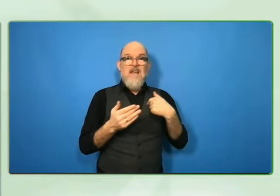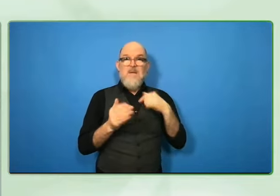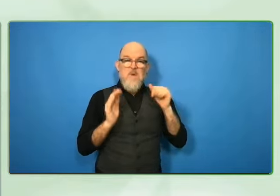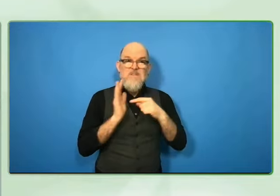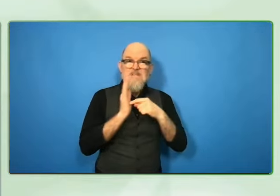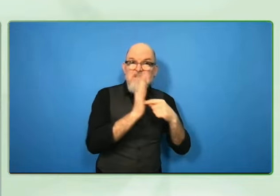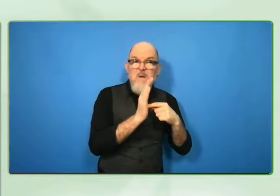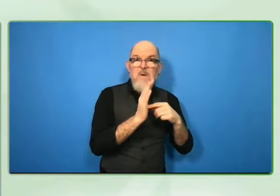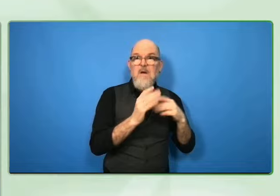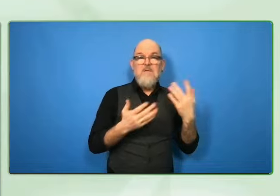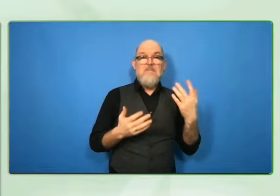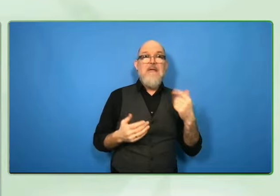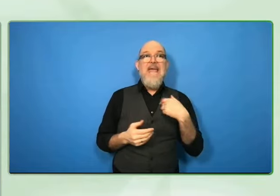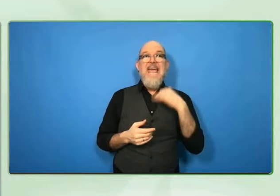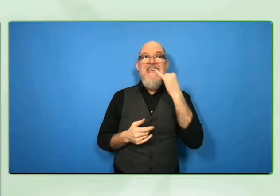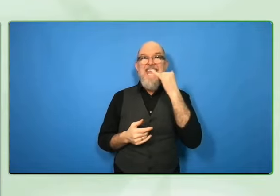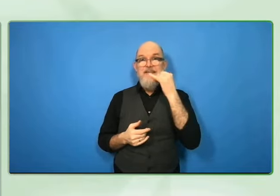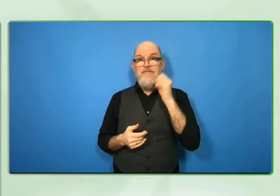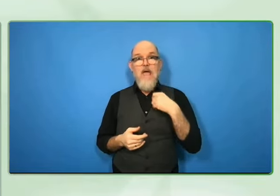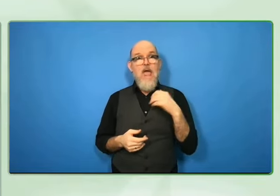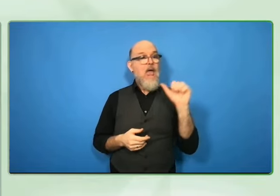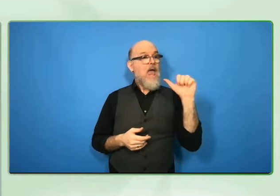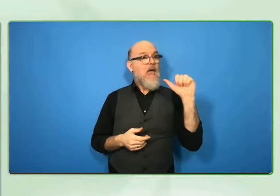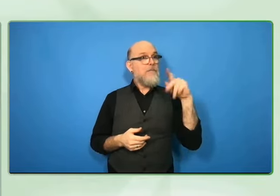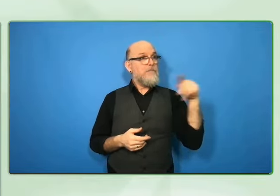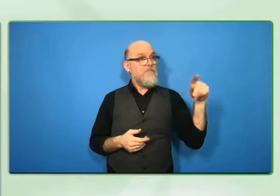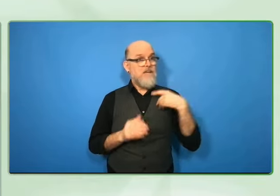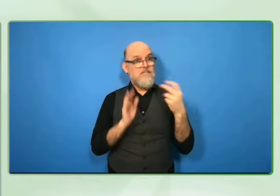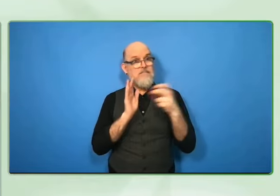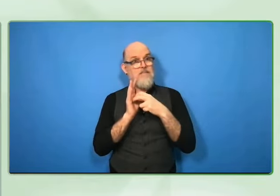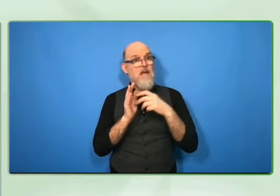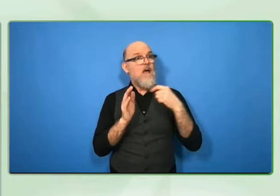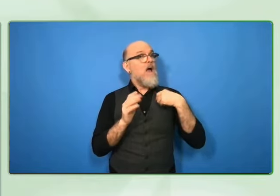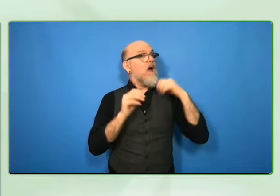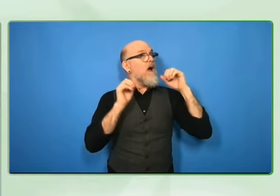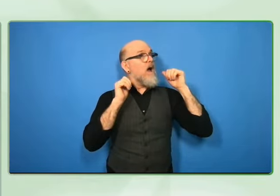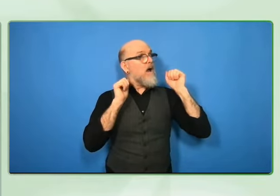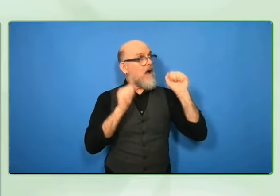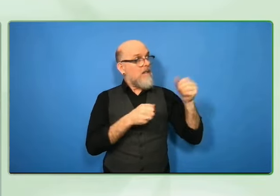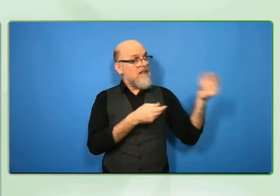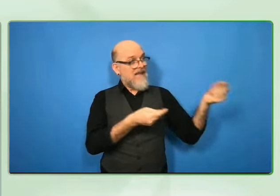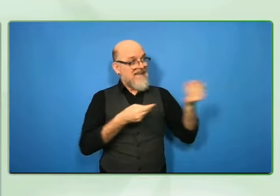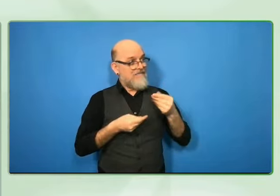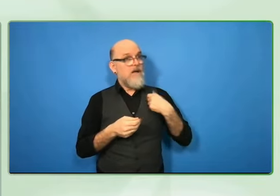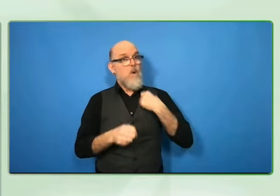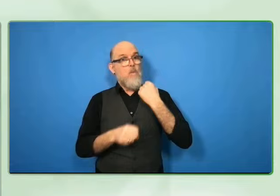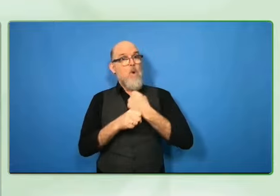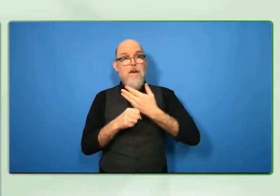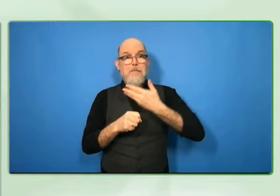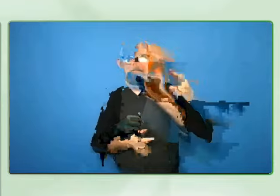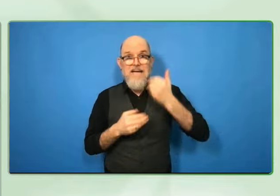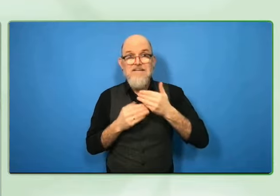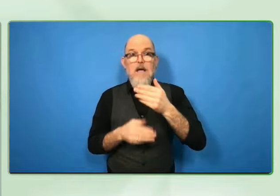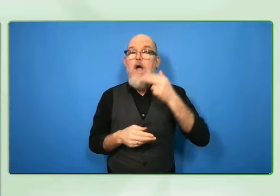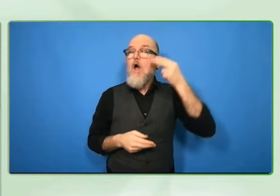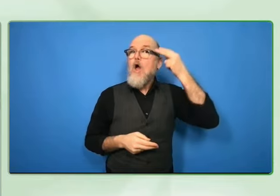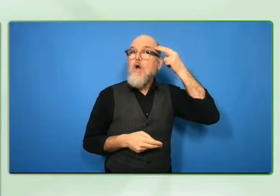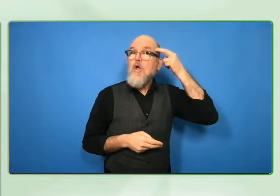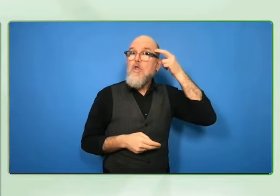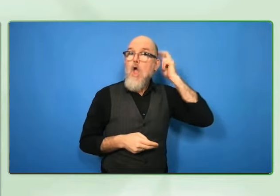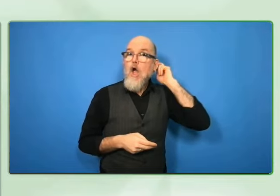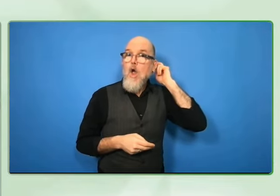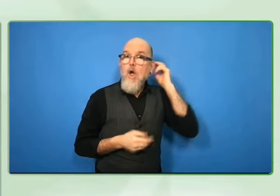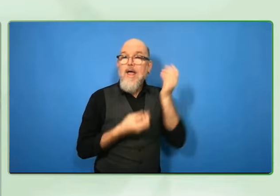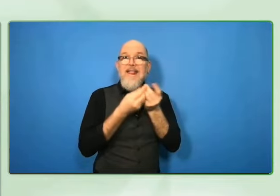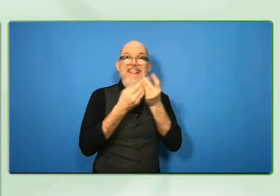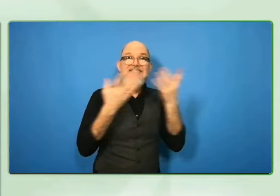a whole, people with disabilities or the neurodivergence, I add neurodivergence because while some do not identify as disabled, for